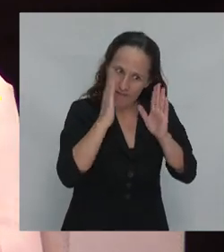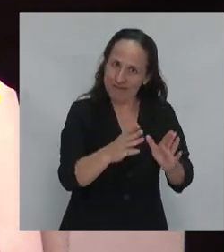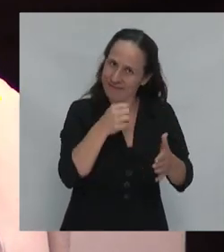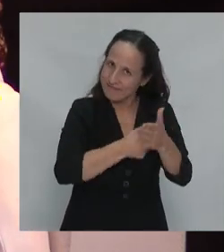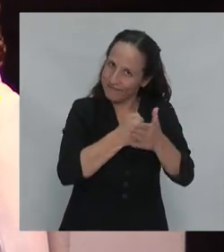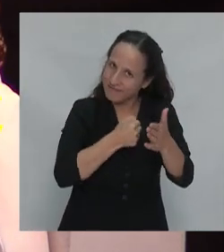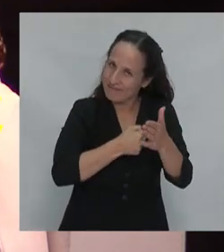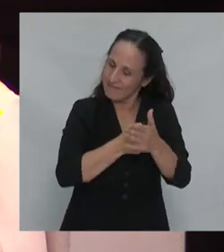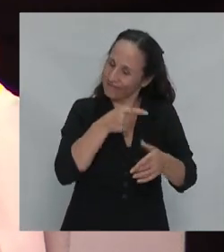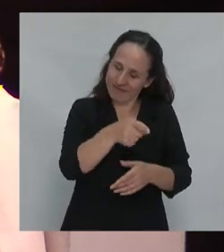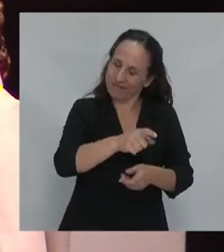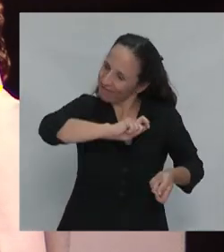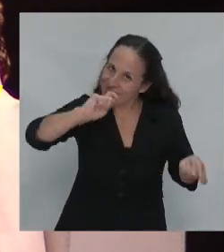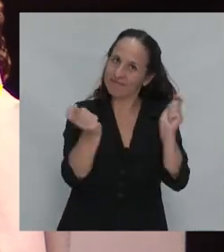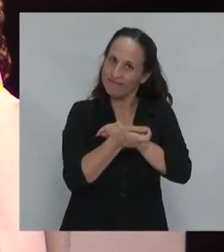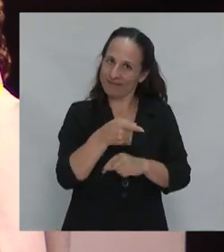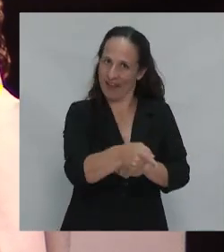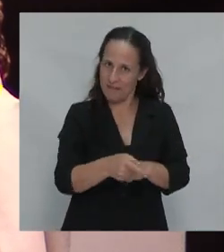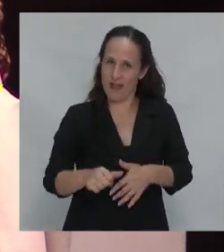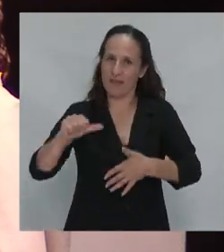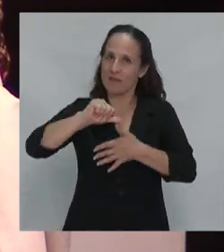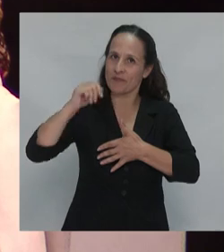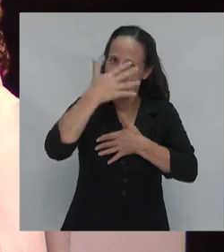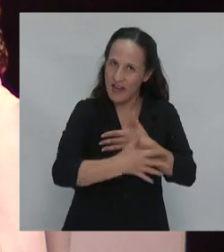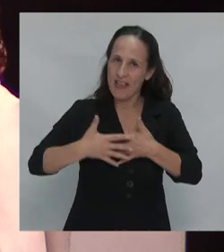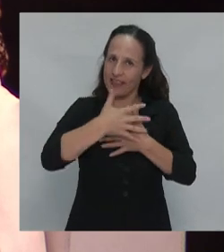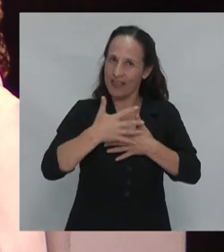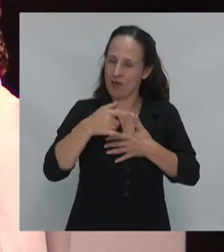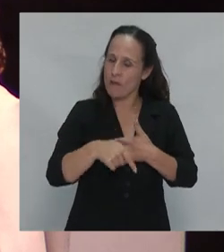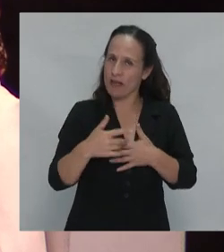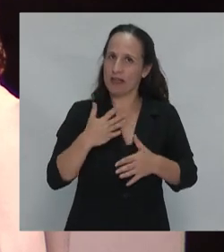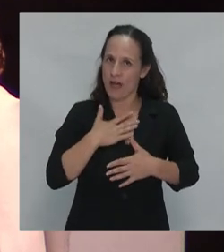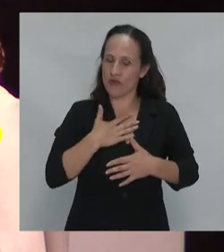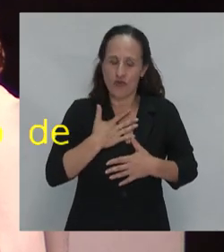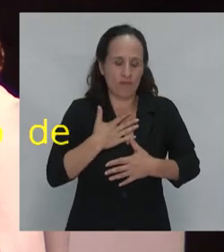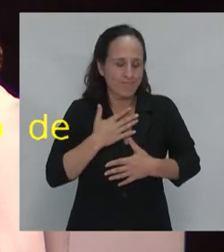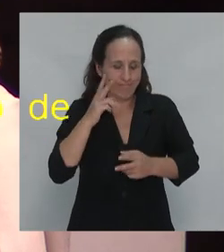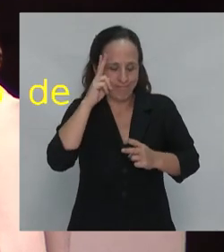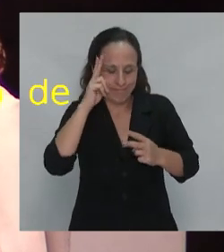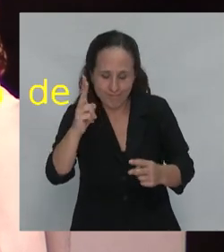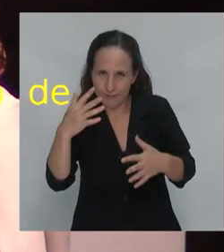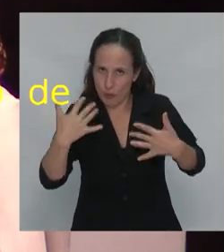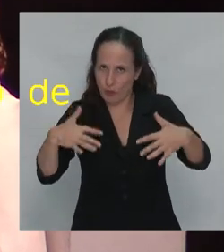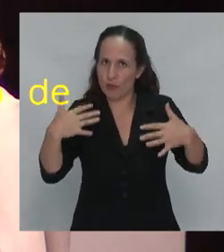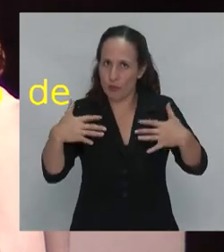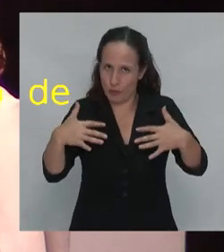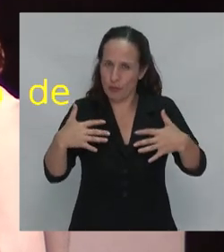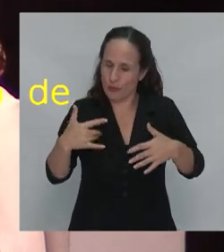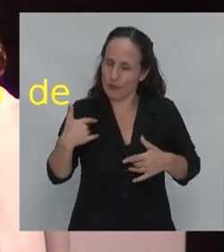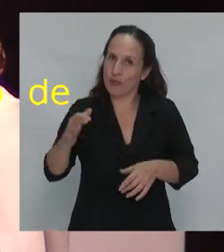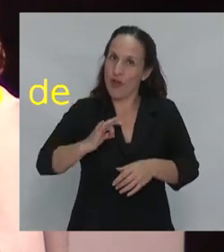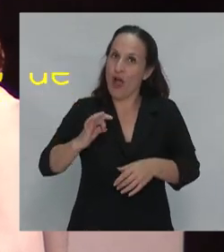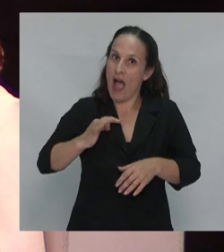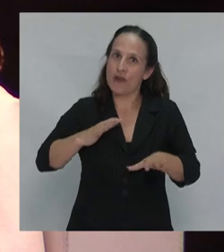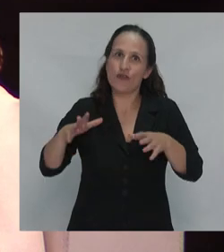I stand here in respect for you, because my years in the women's movement, I